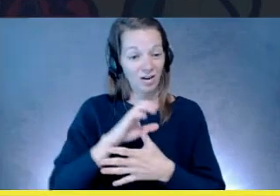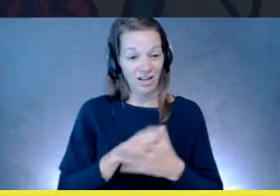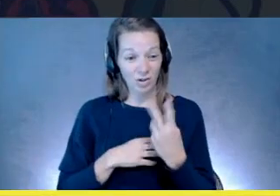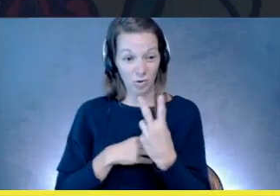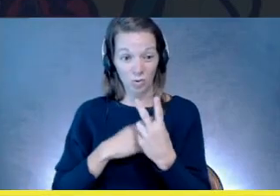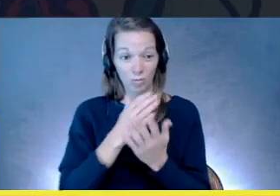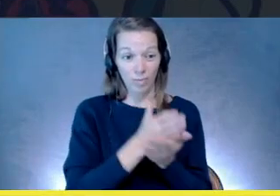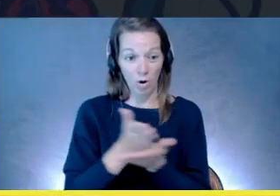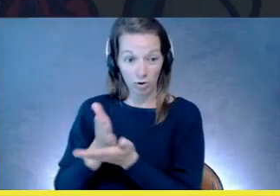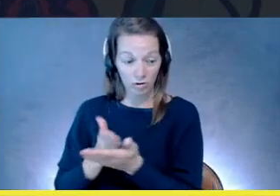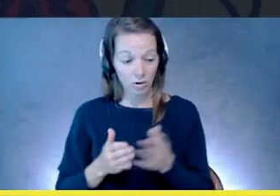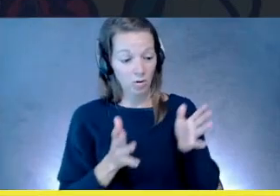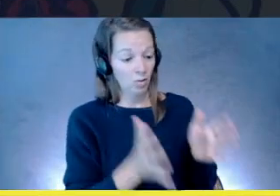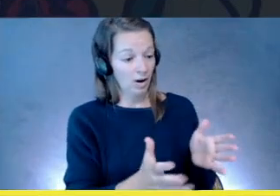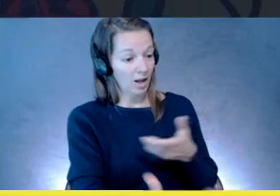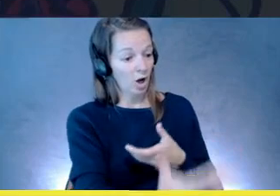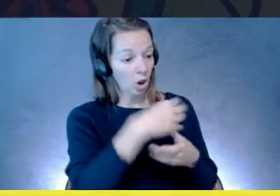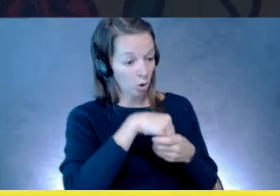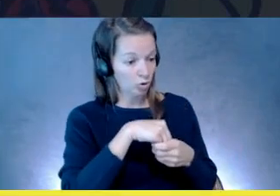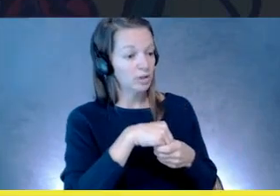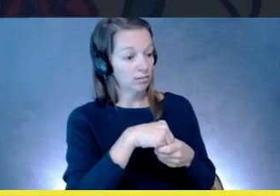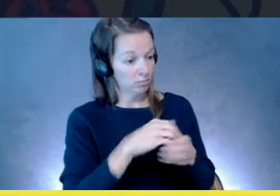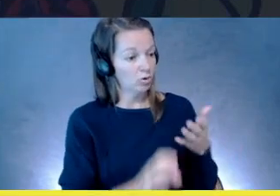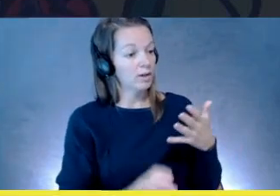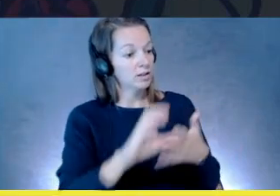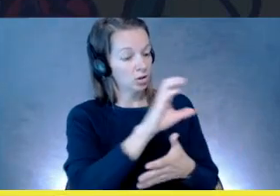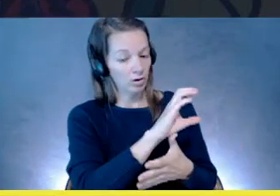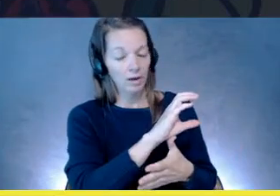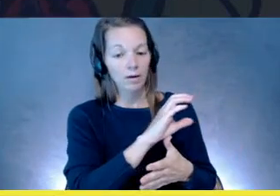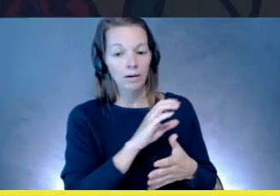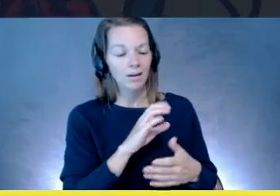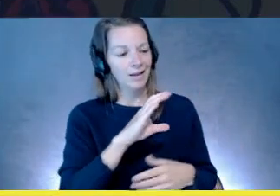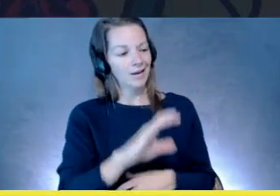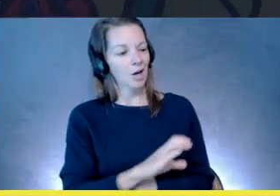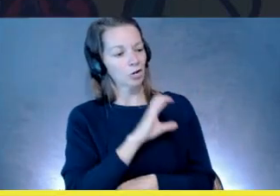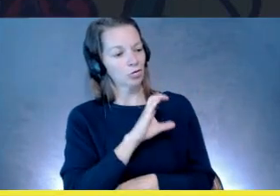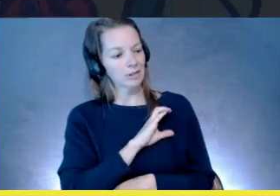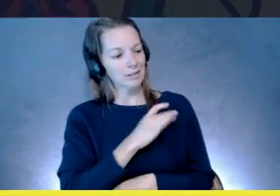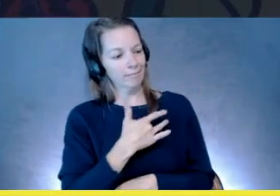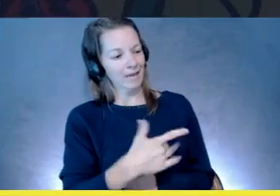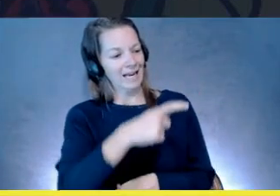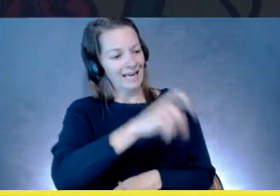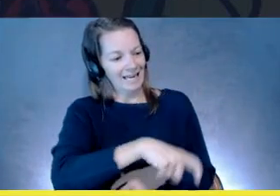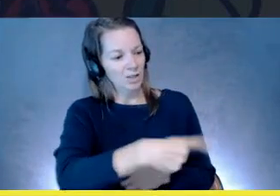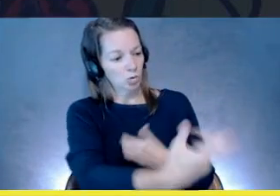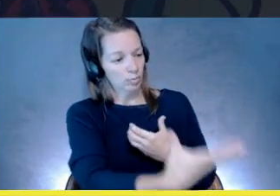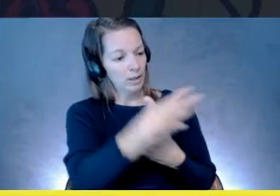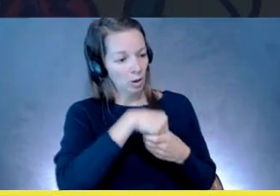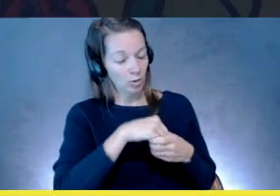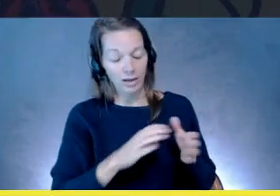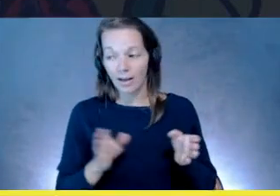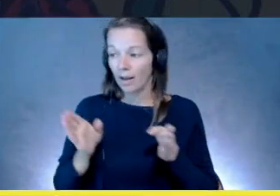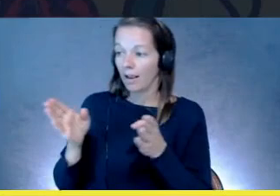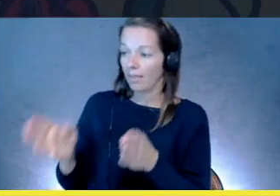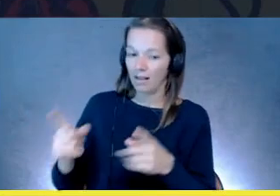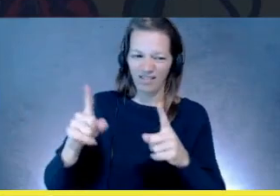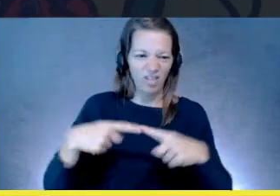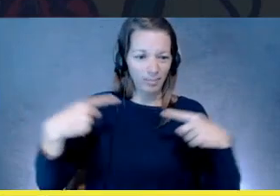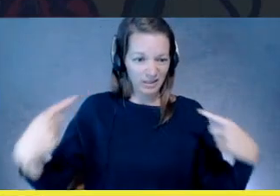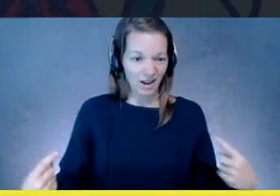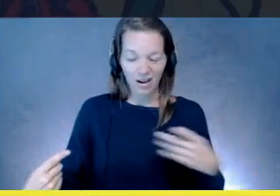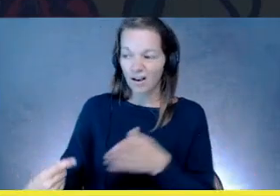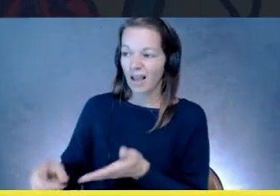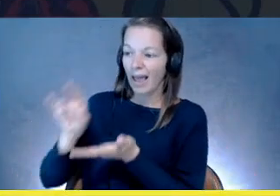One is the inclusion criteria, which are the characteristics necessary for inclusion. And then you have the flip side, which are the